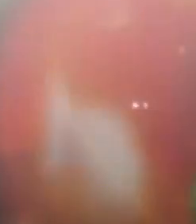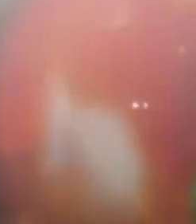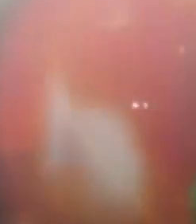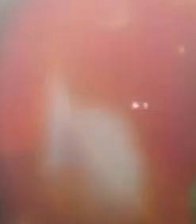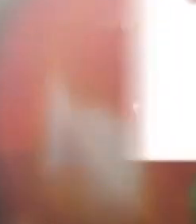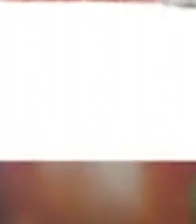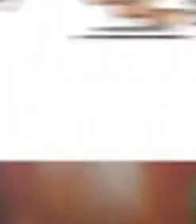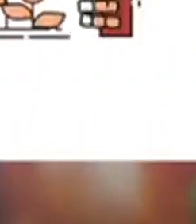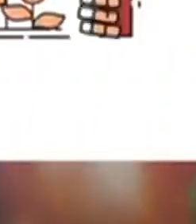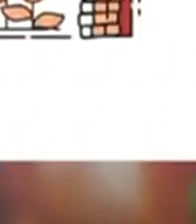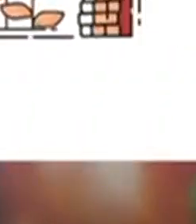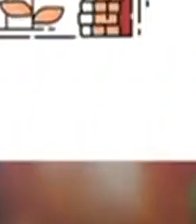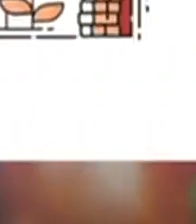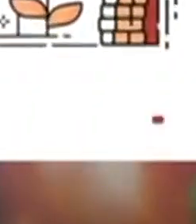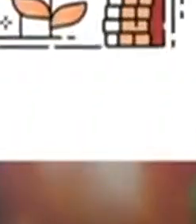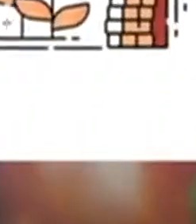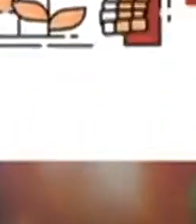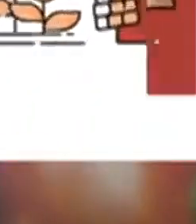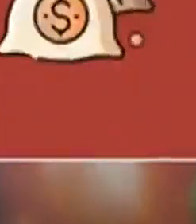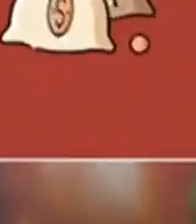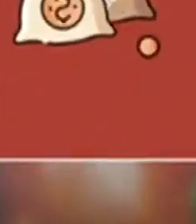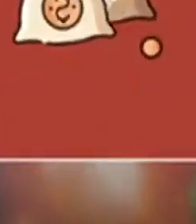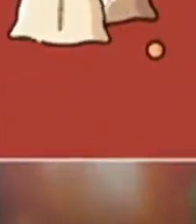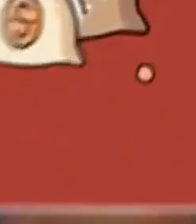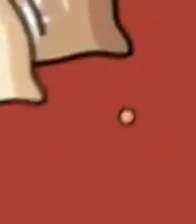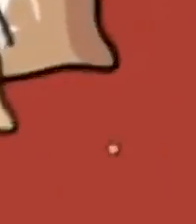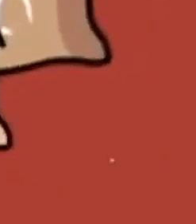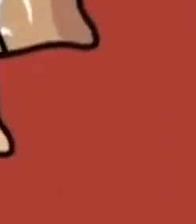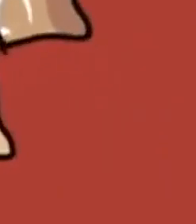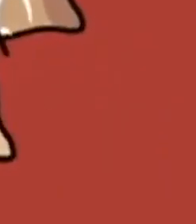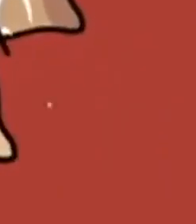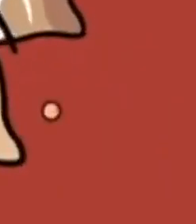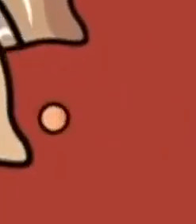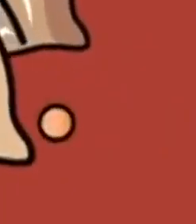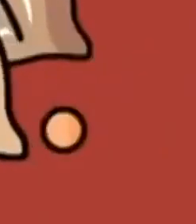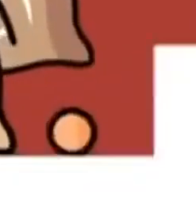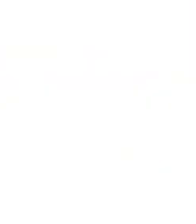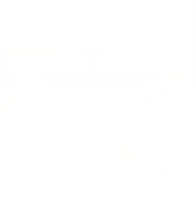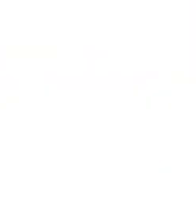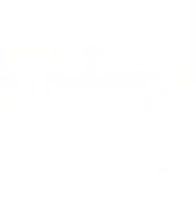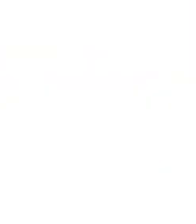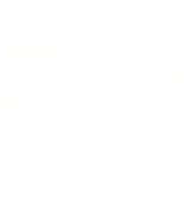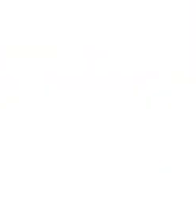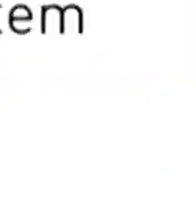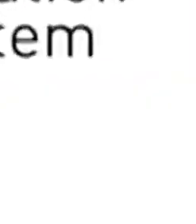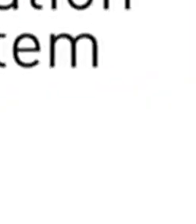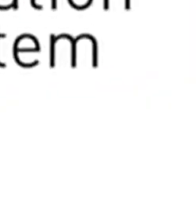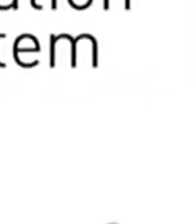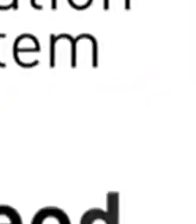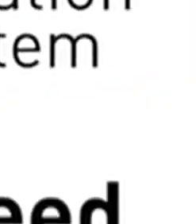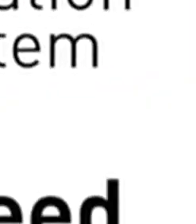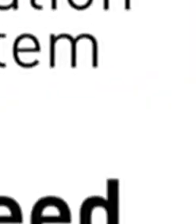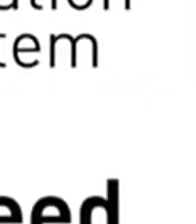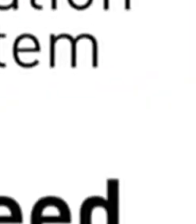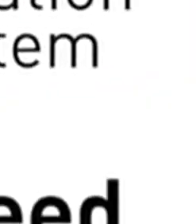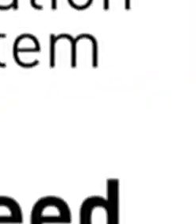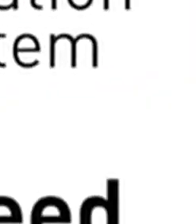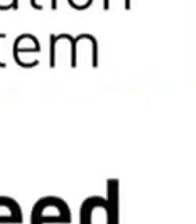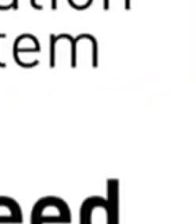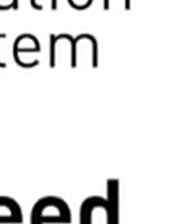Equity. Open a savings account today to achieve your farming goals, be it purchase of a tractor, piece of land,